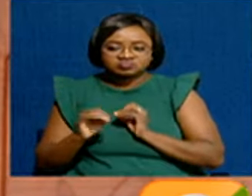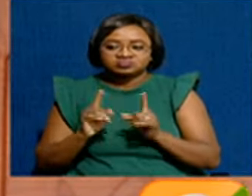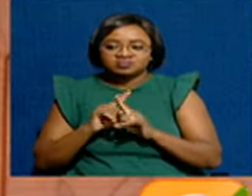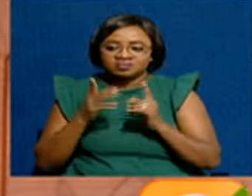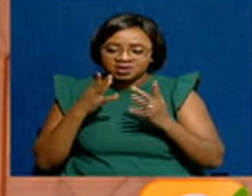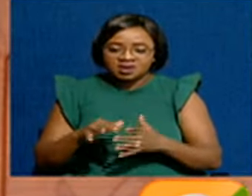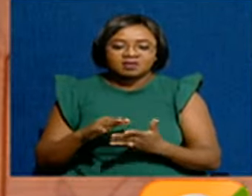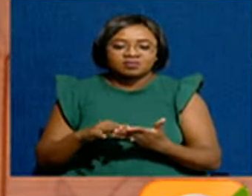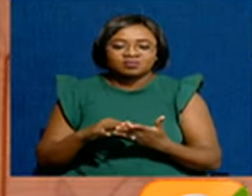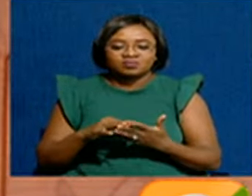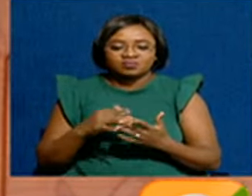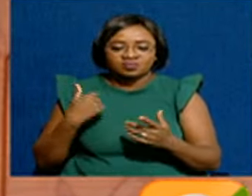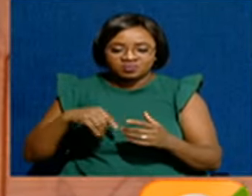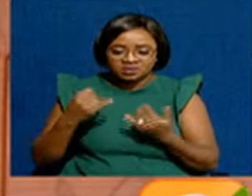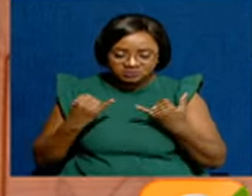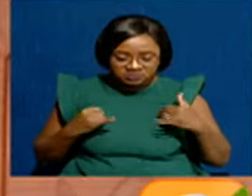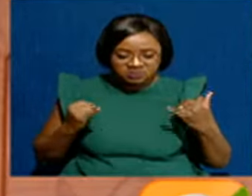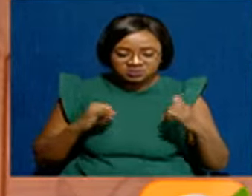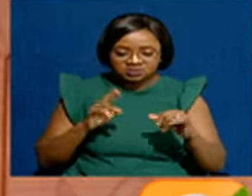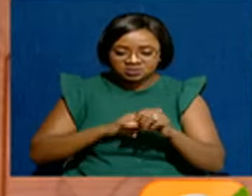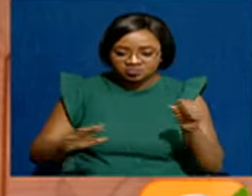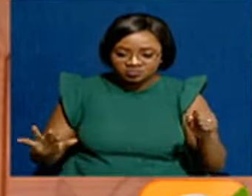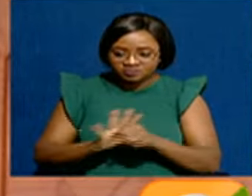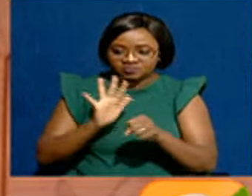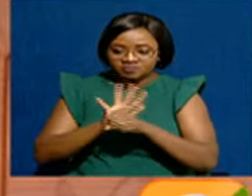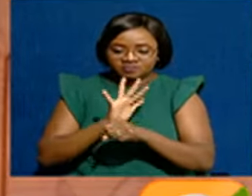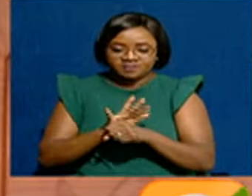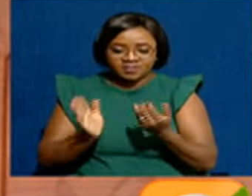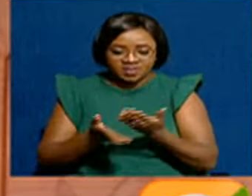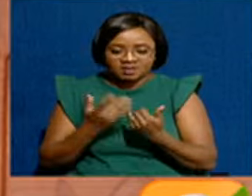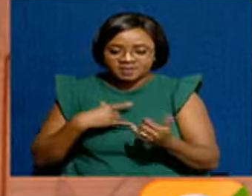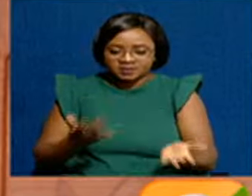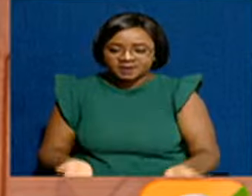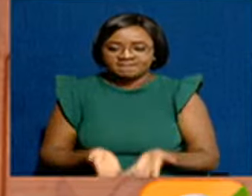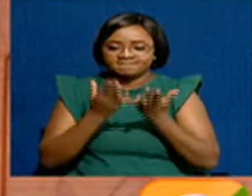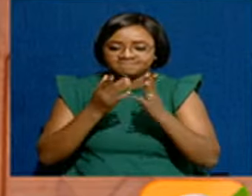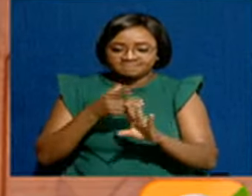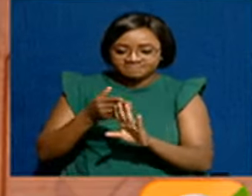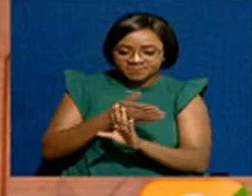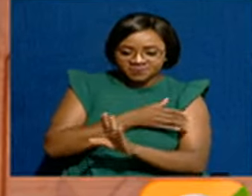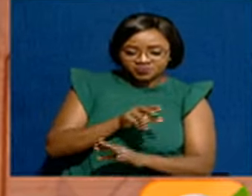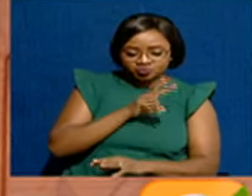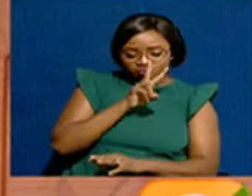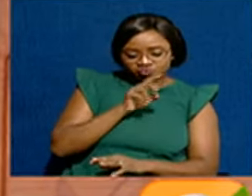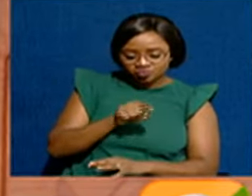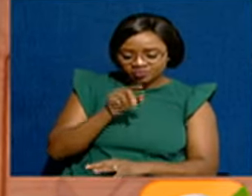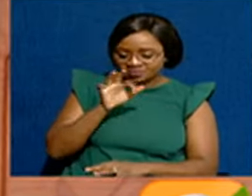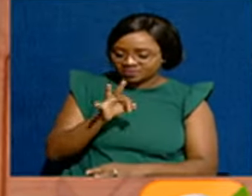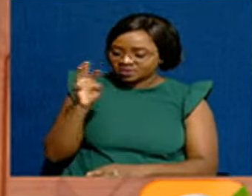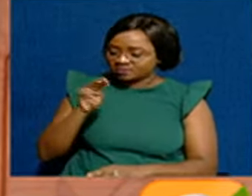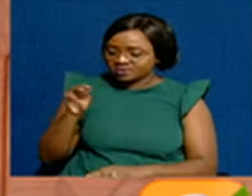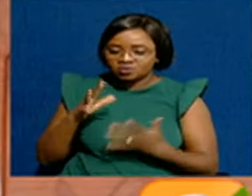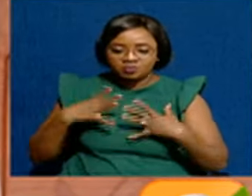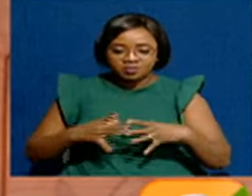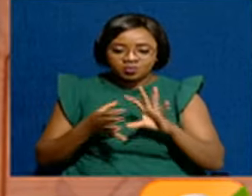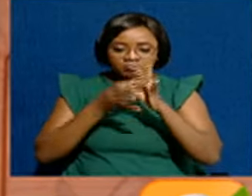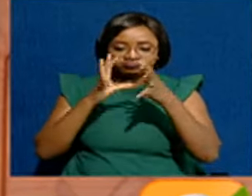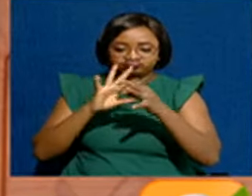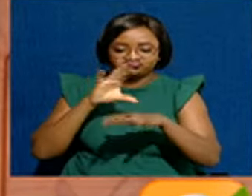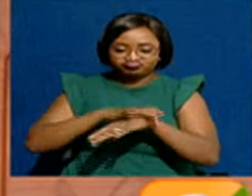become magic. We have moved from 2.3 million people connected